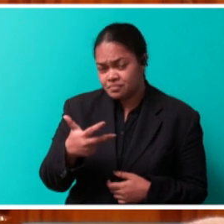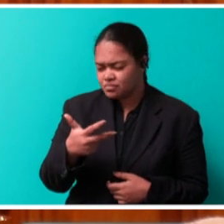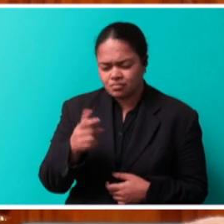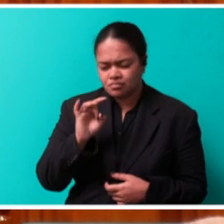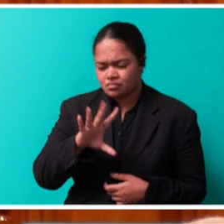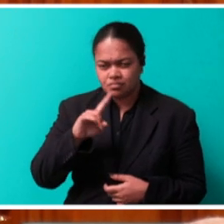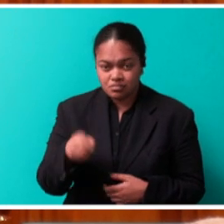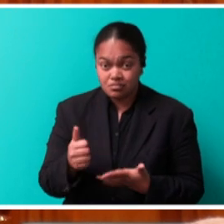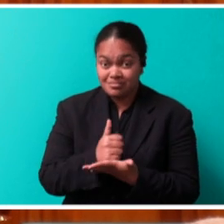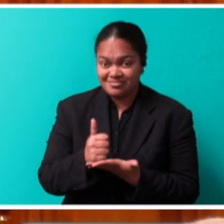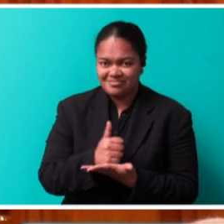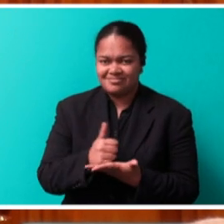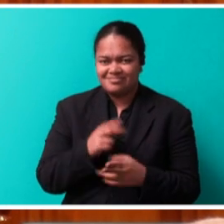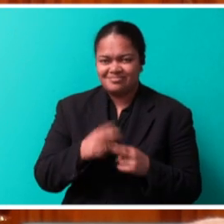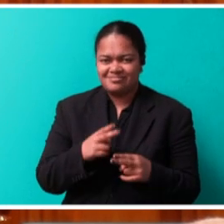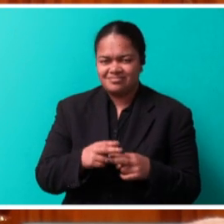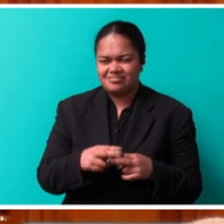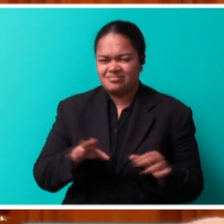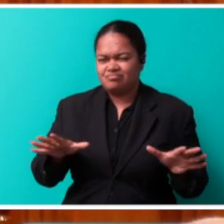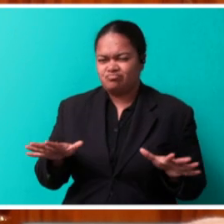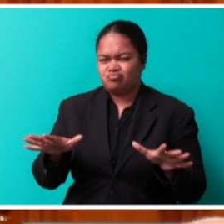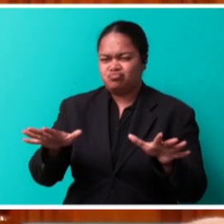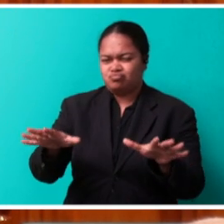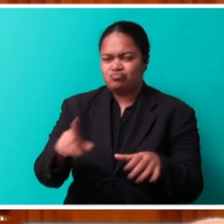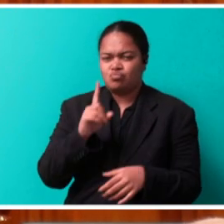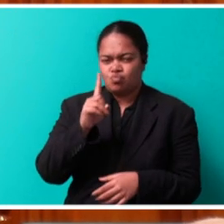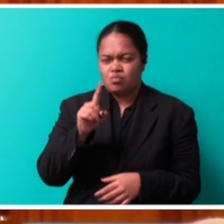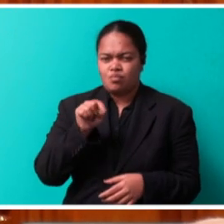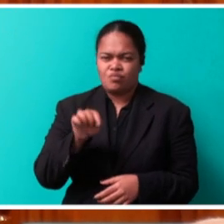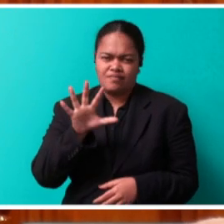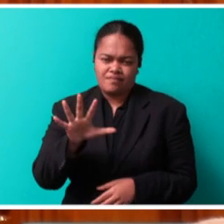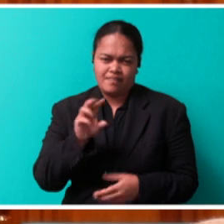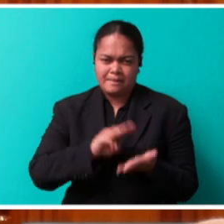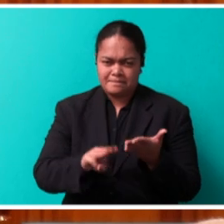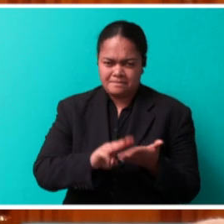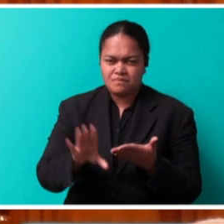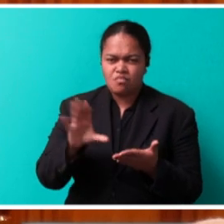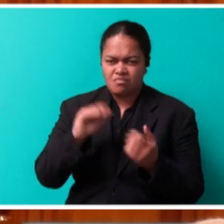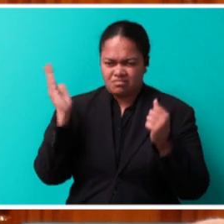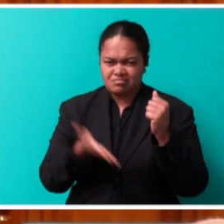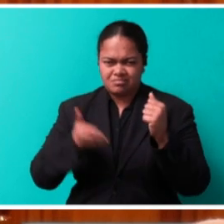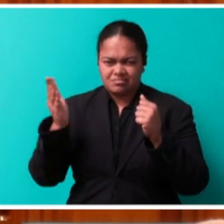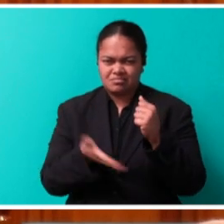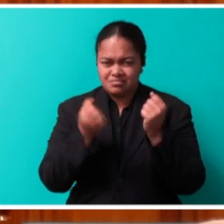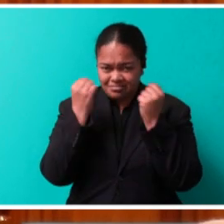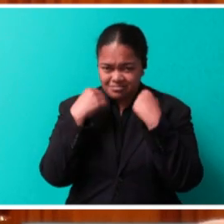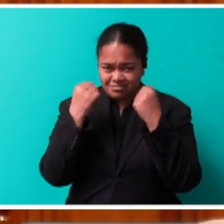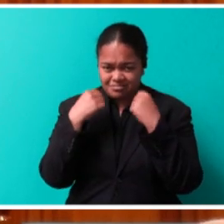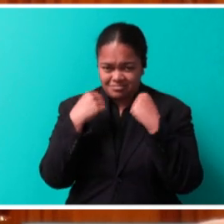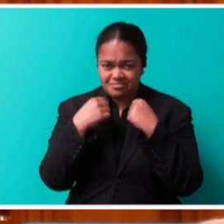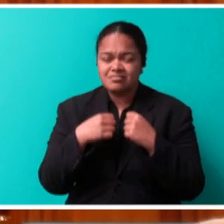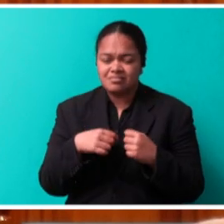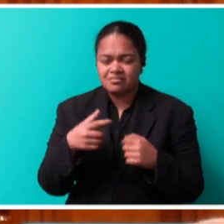10,000 active farmers producing around 1.5 million tons of cane from under 85,000 hectares of sugarcane